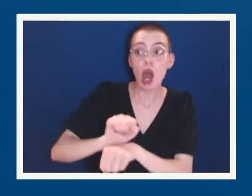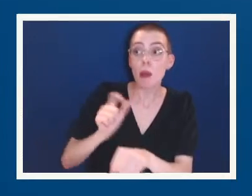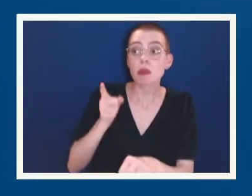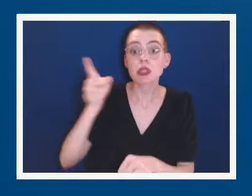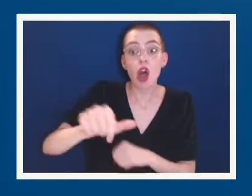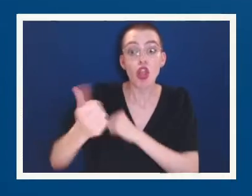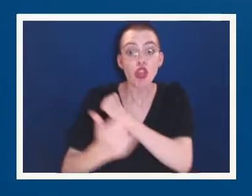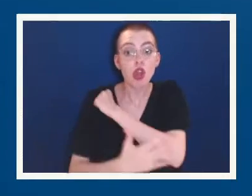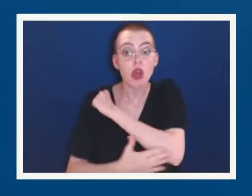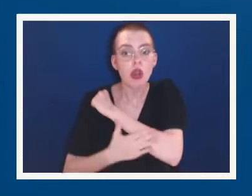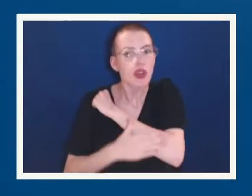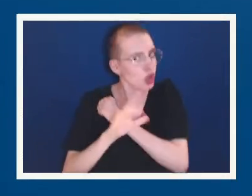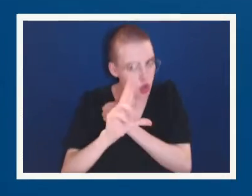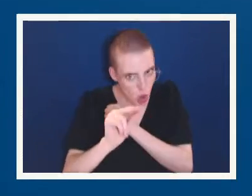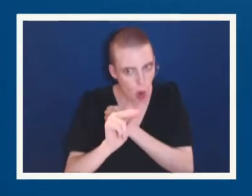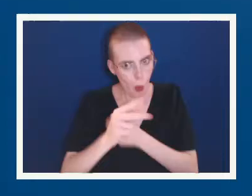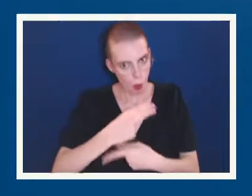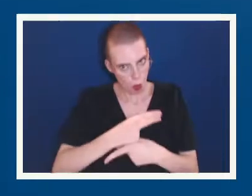overseas.